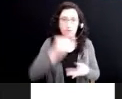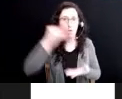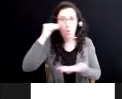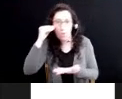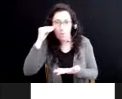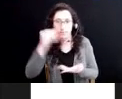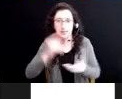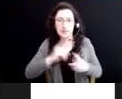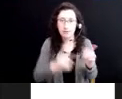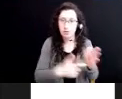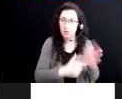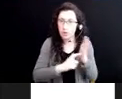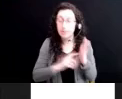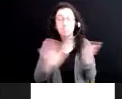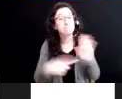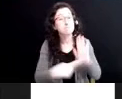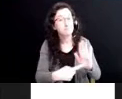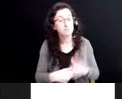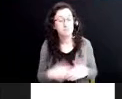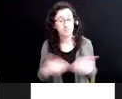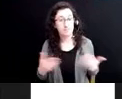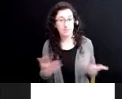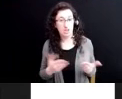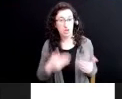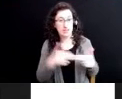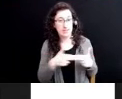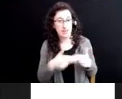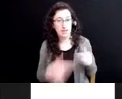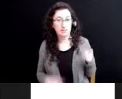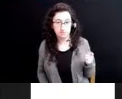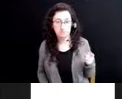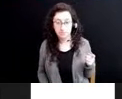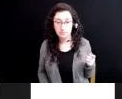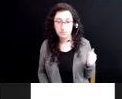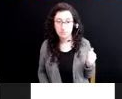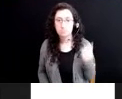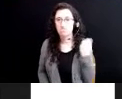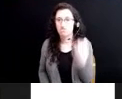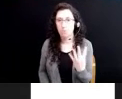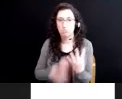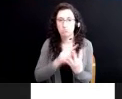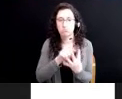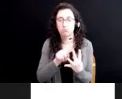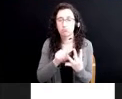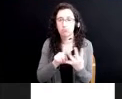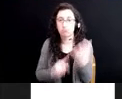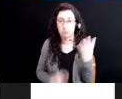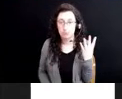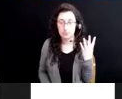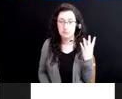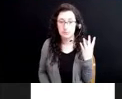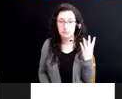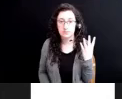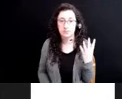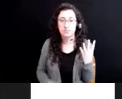habitat. They have different requirements. So for example, here in the slide, I've pulled out 4 species. Black-tailed